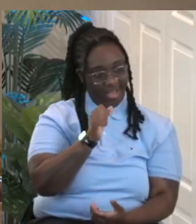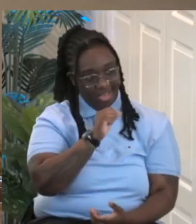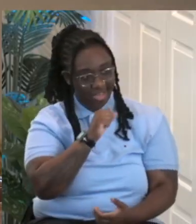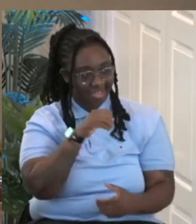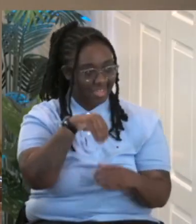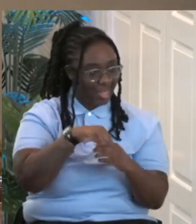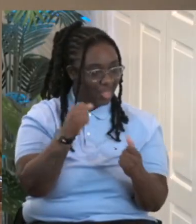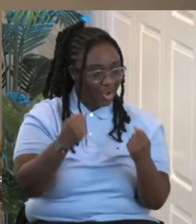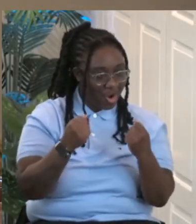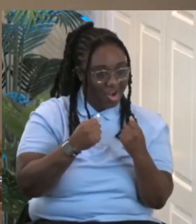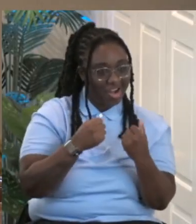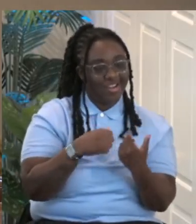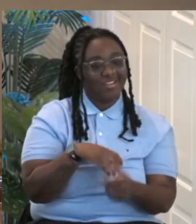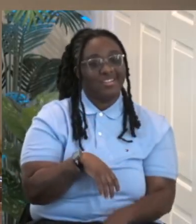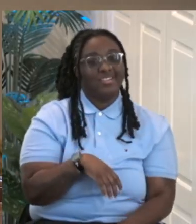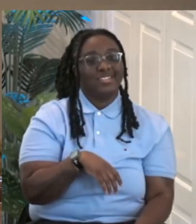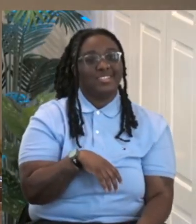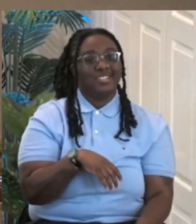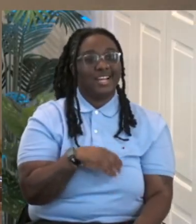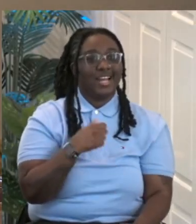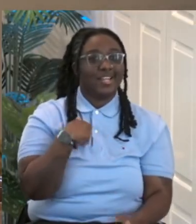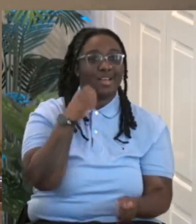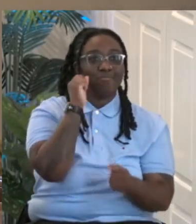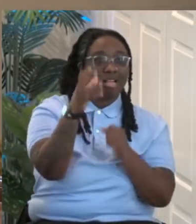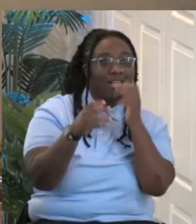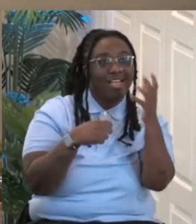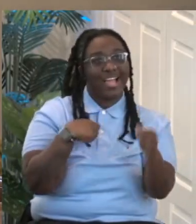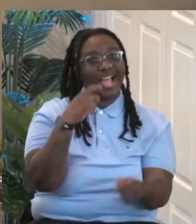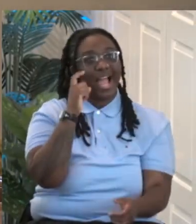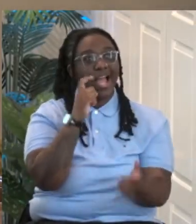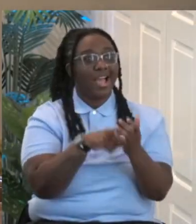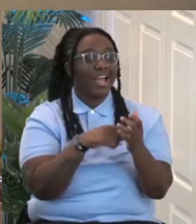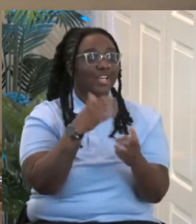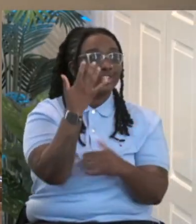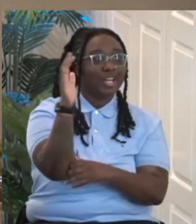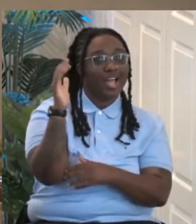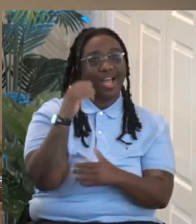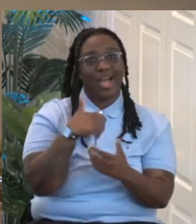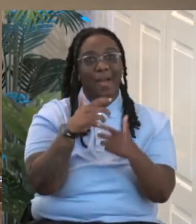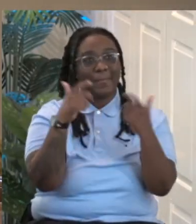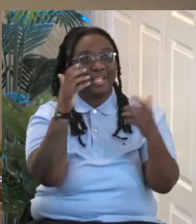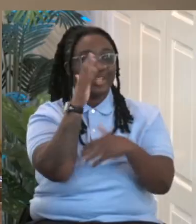tree is big and green. I was doing my thing.